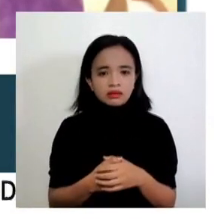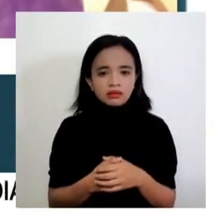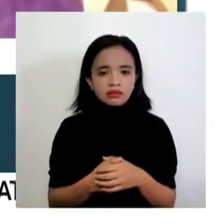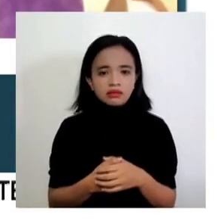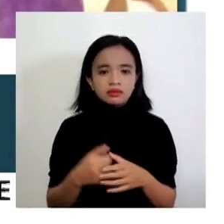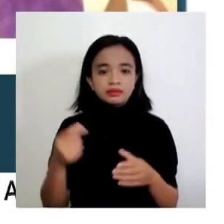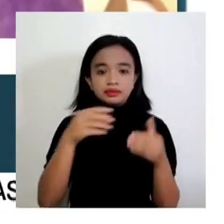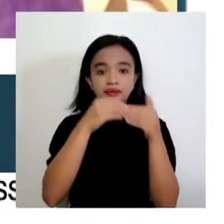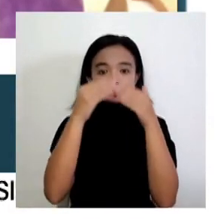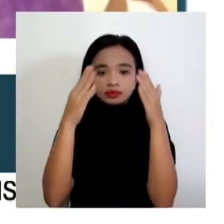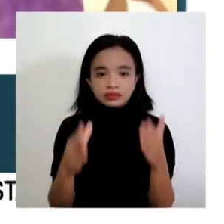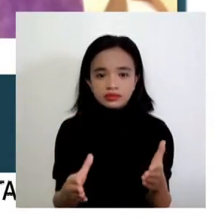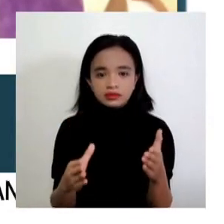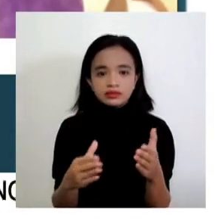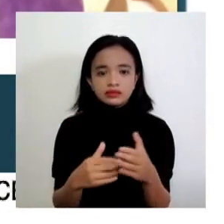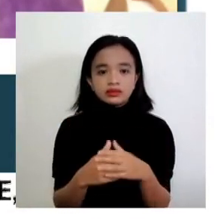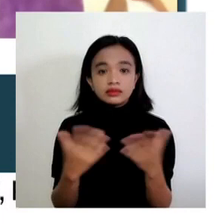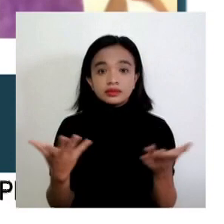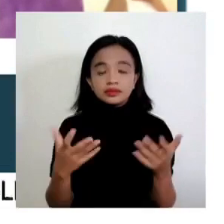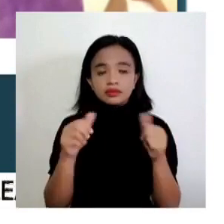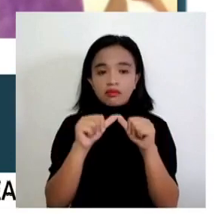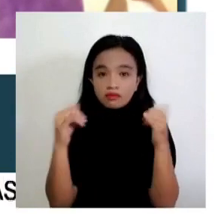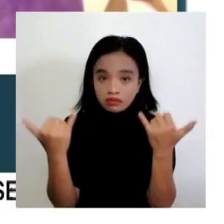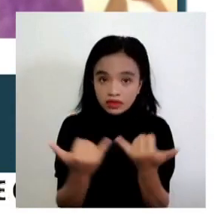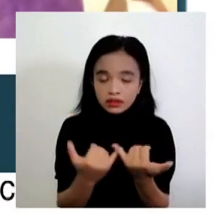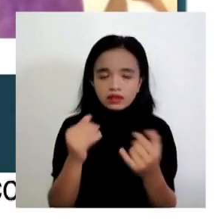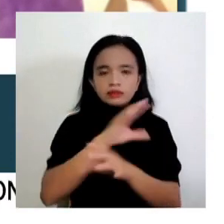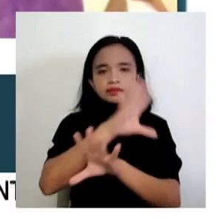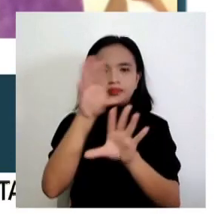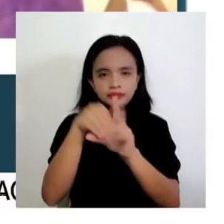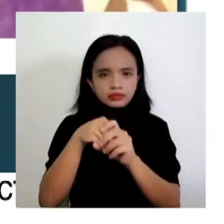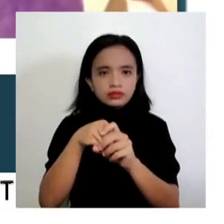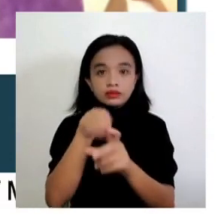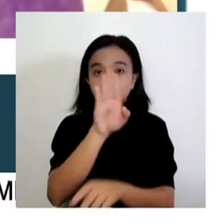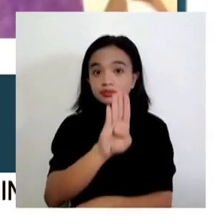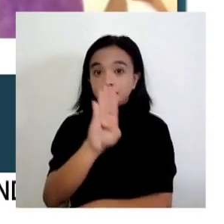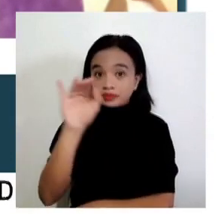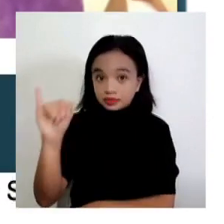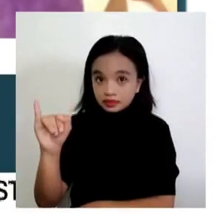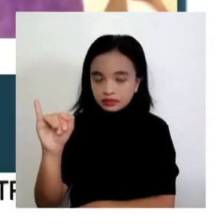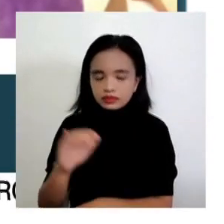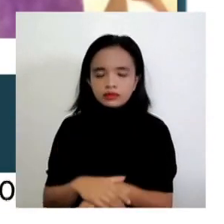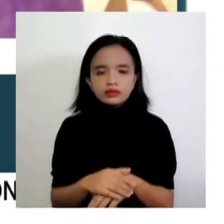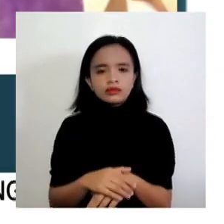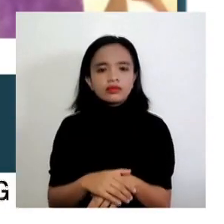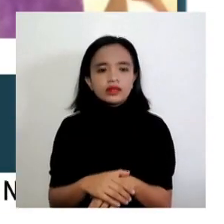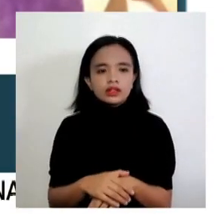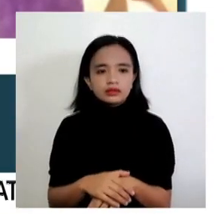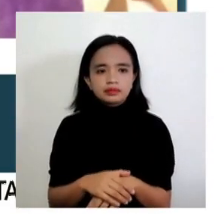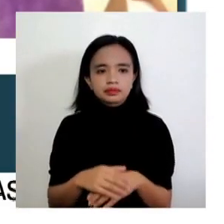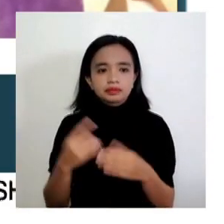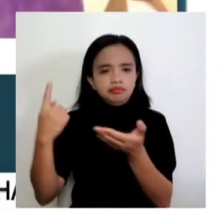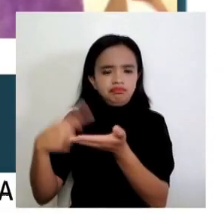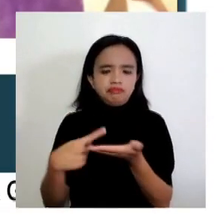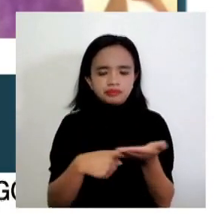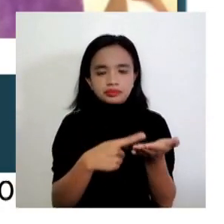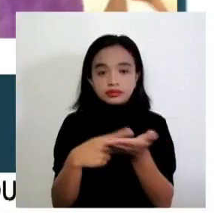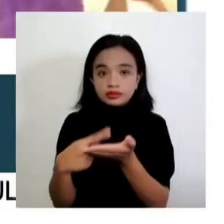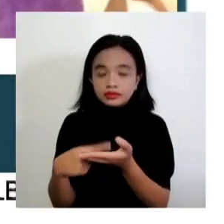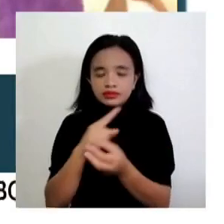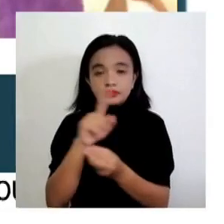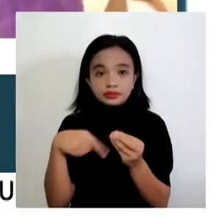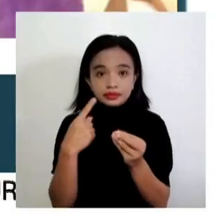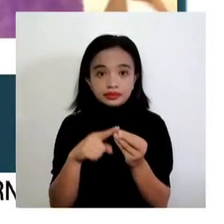of leaderships in the agencies, including the Bureau of Immigration. At habang tinalakay namin yung